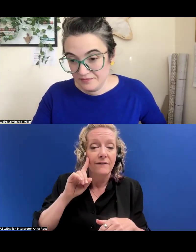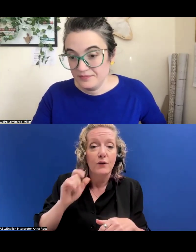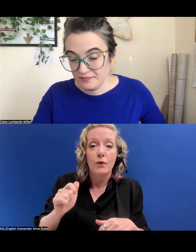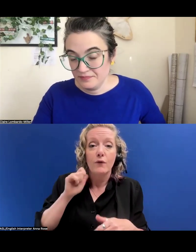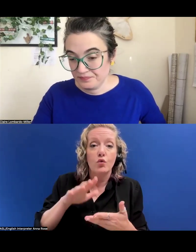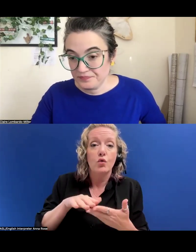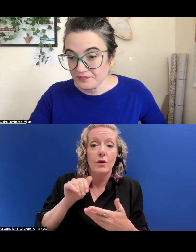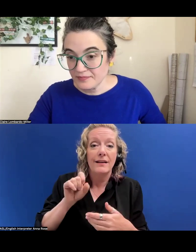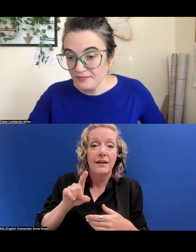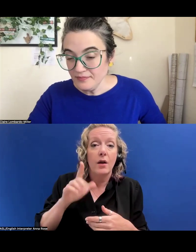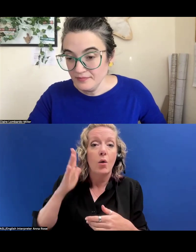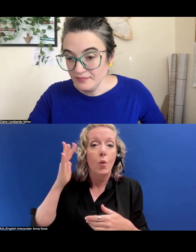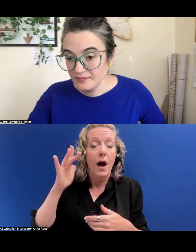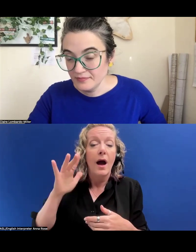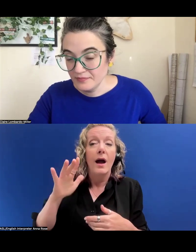Mm-hmm.